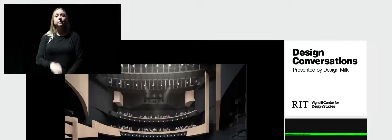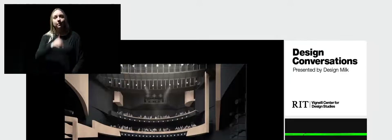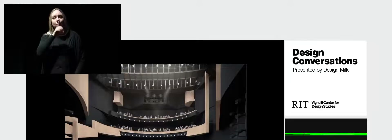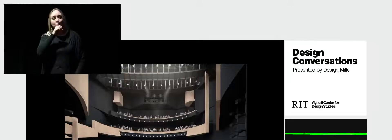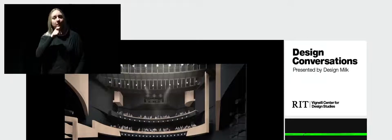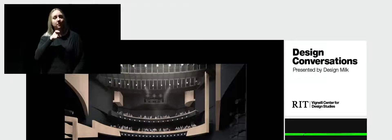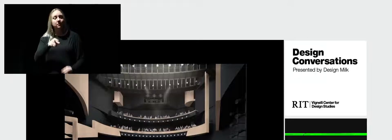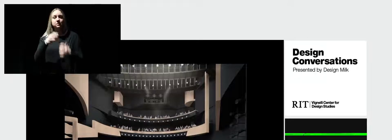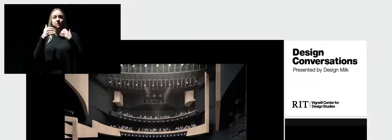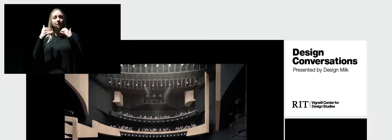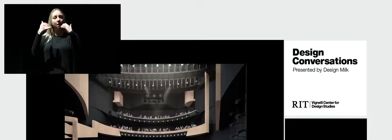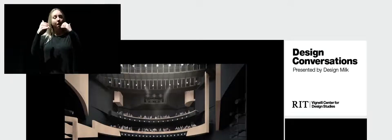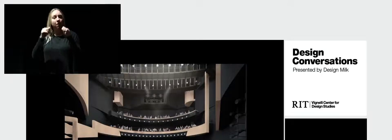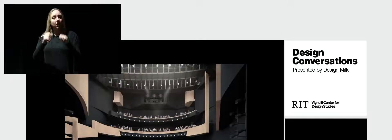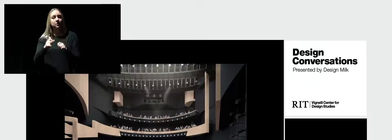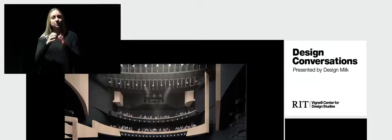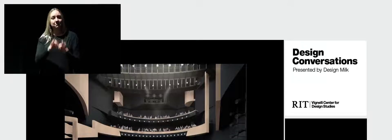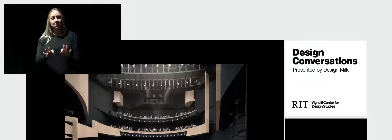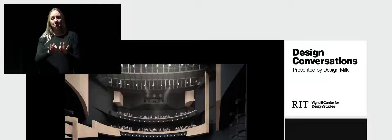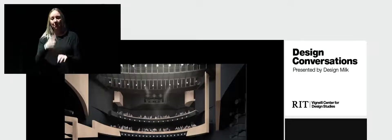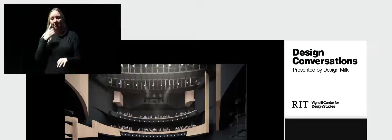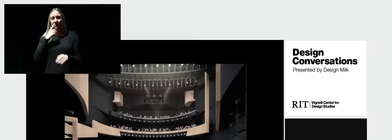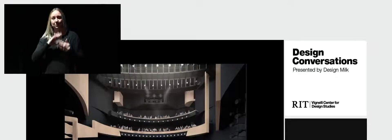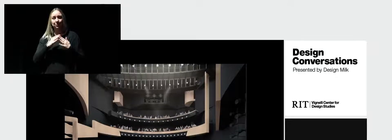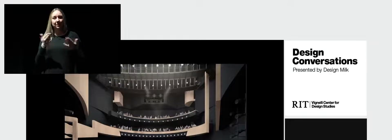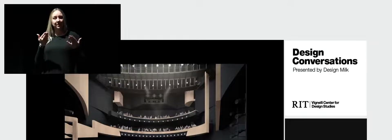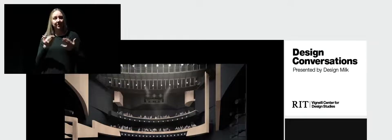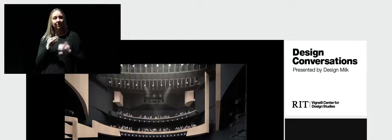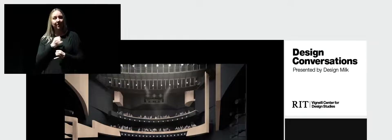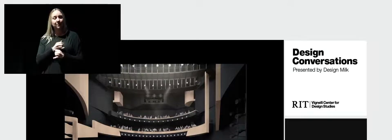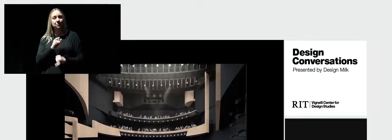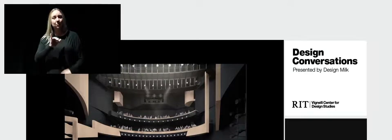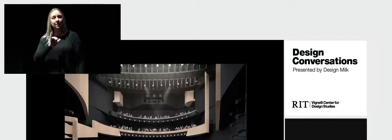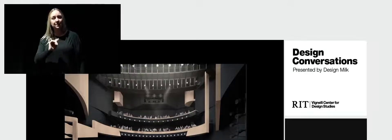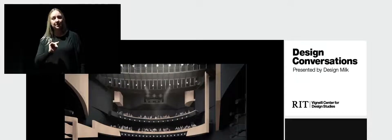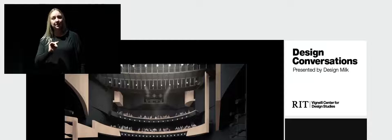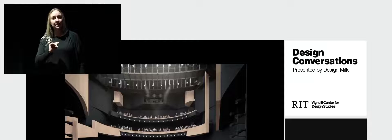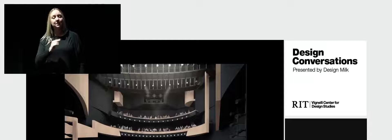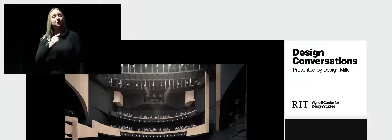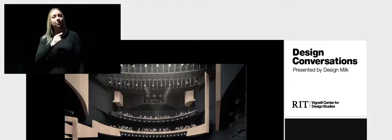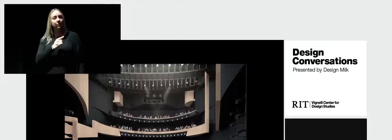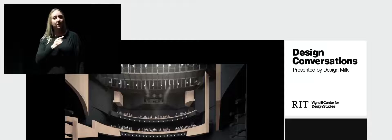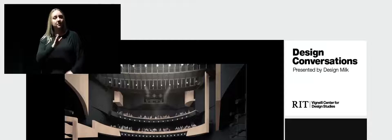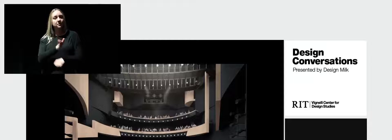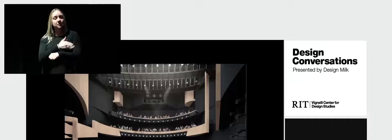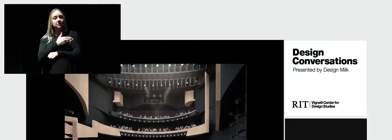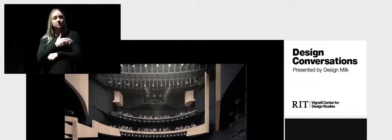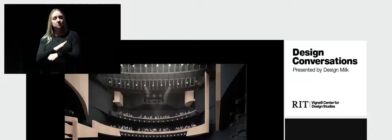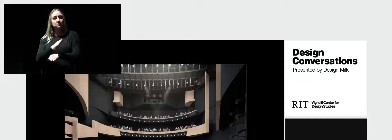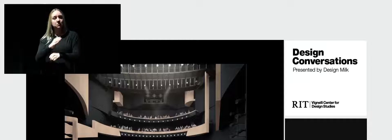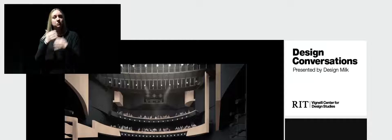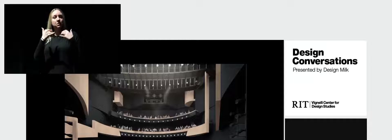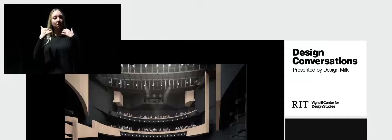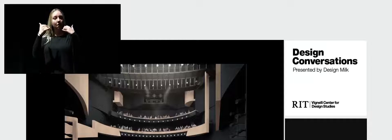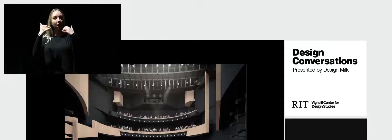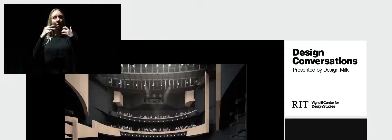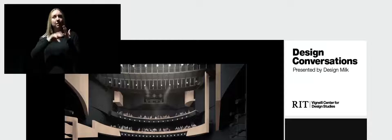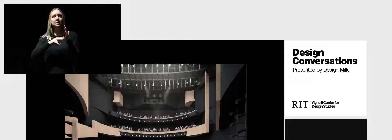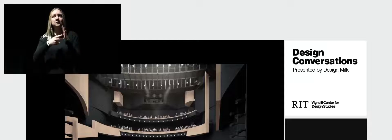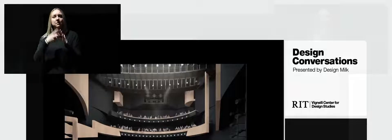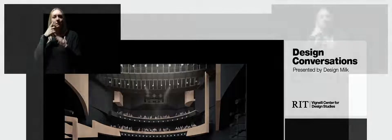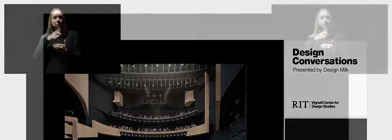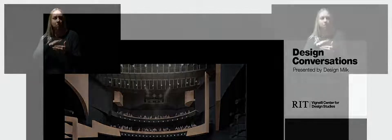here at RIT. The hall is certainly a place for learning across